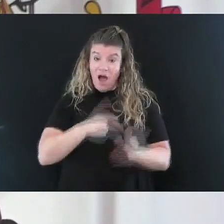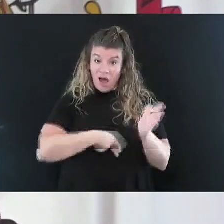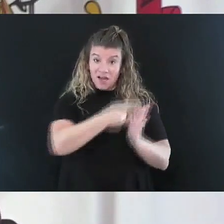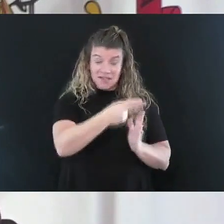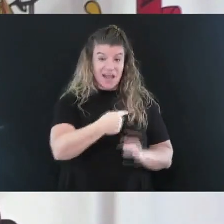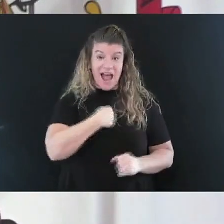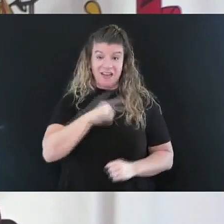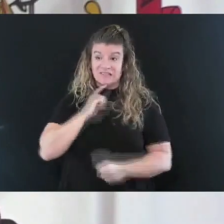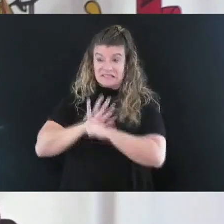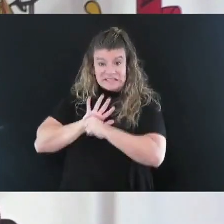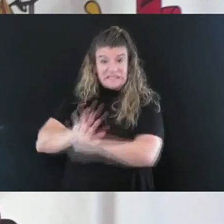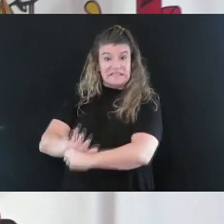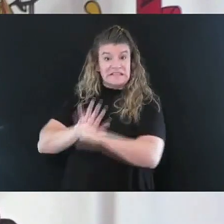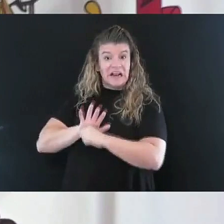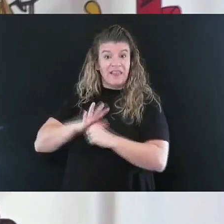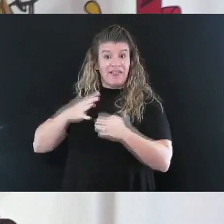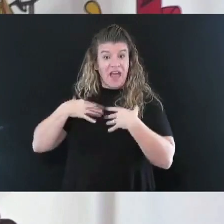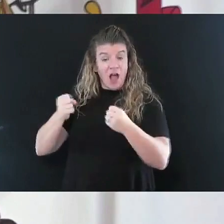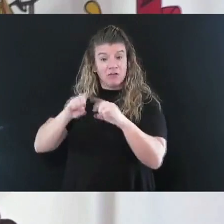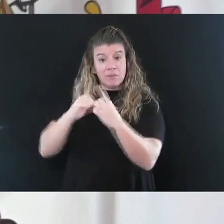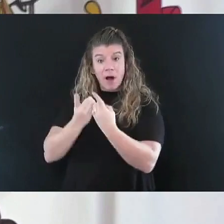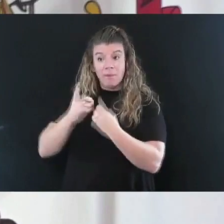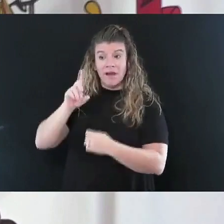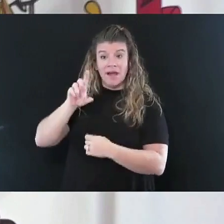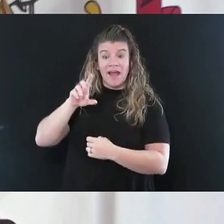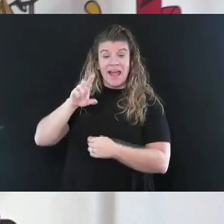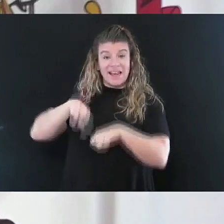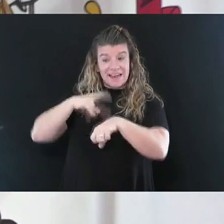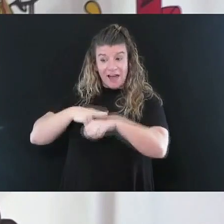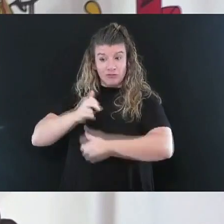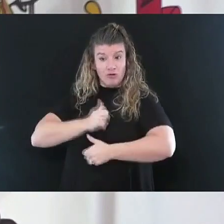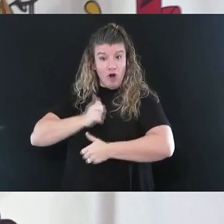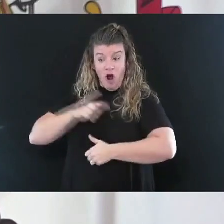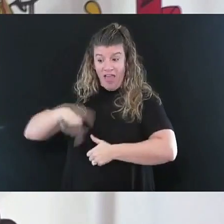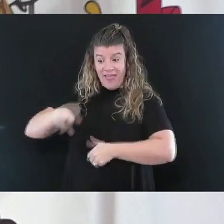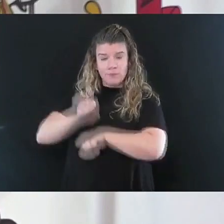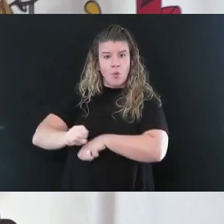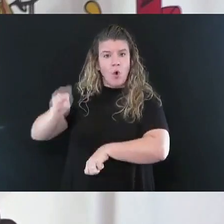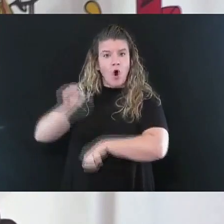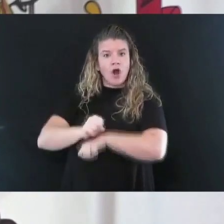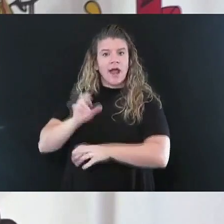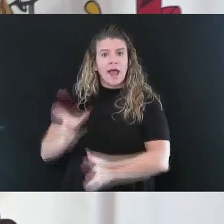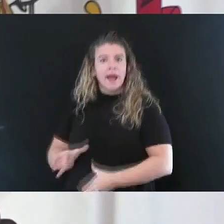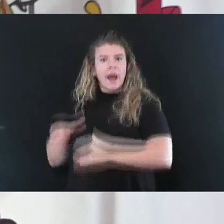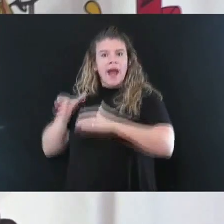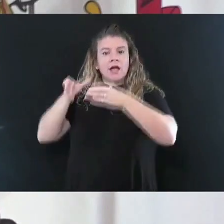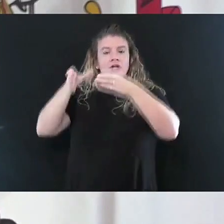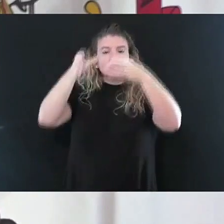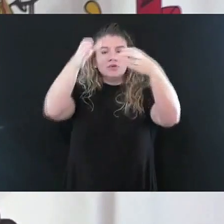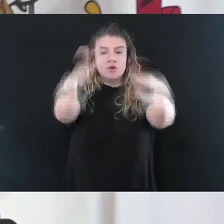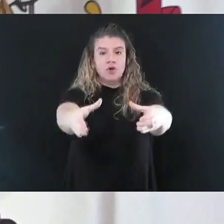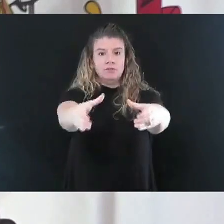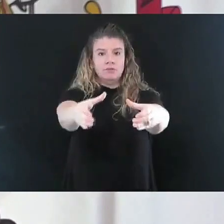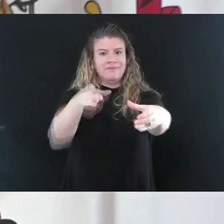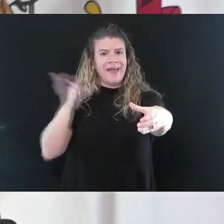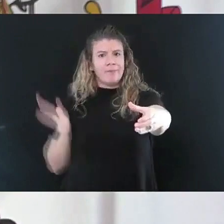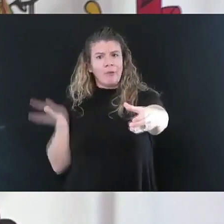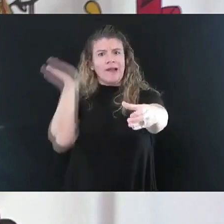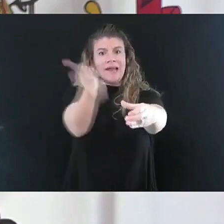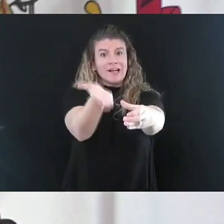and our health departments beyond belief to come right to you in every way to make it so